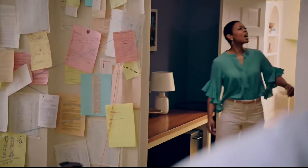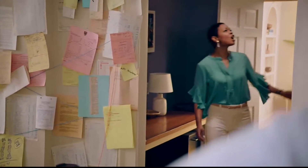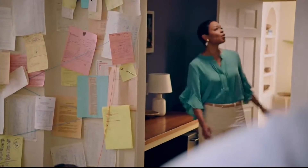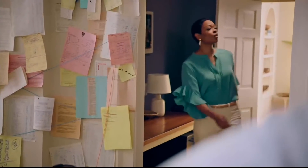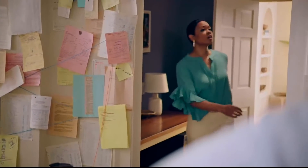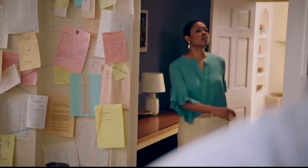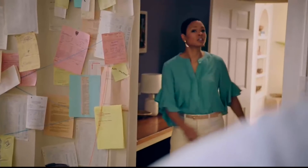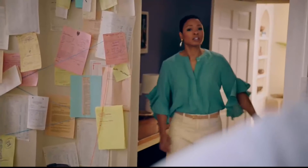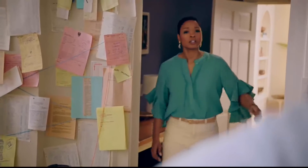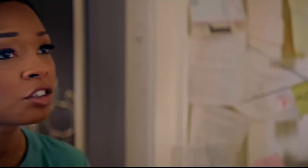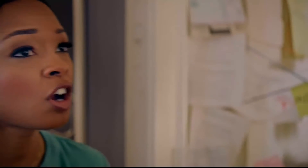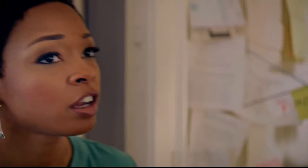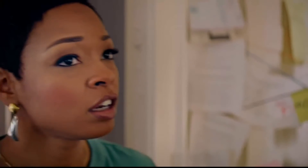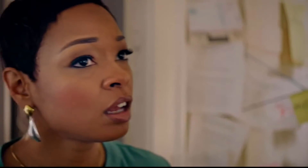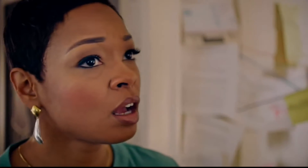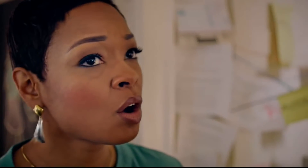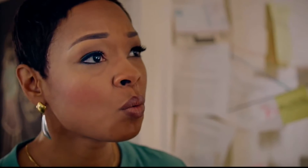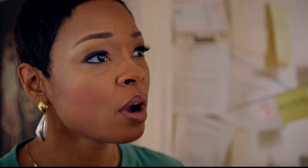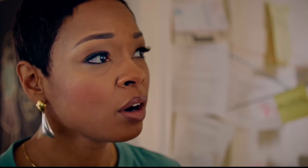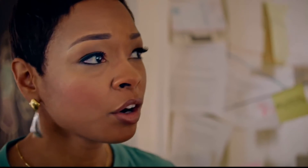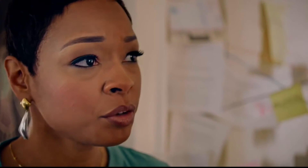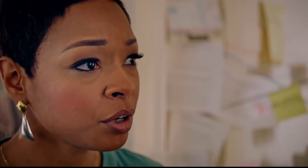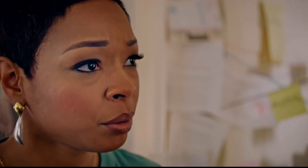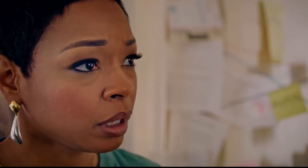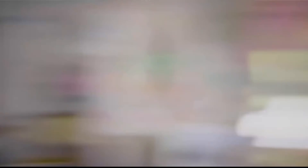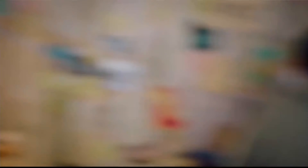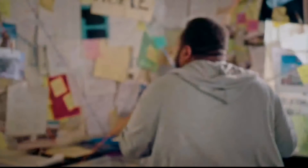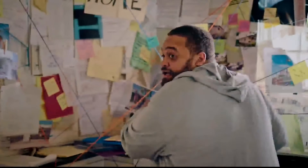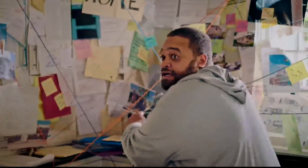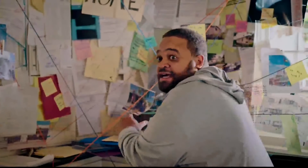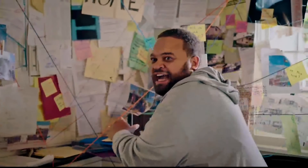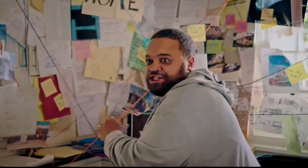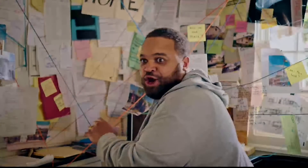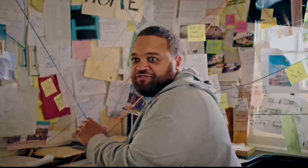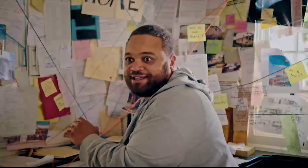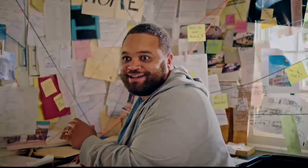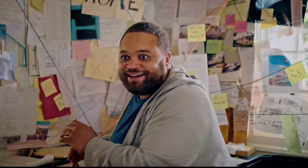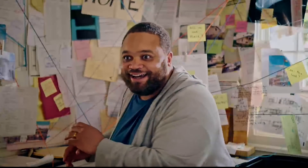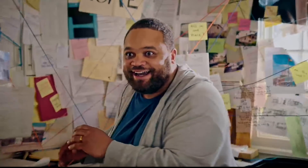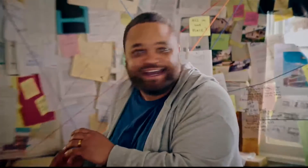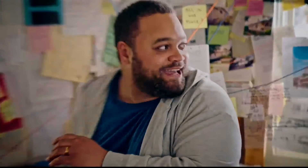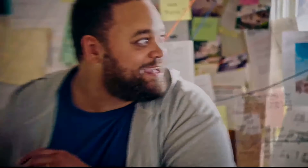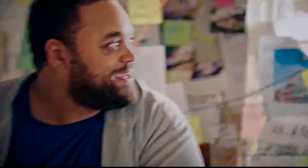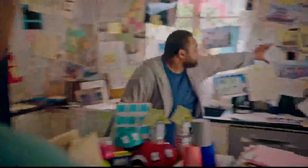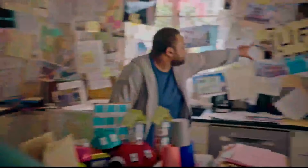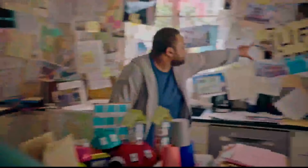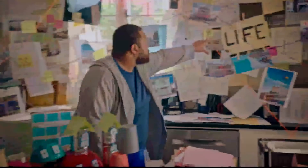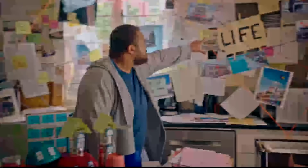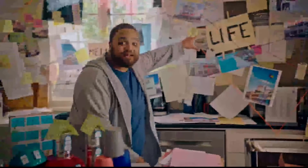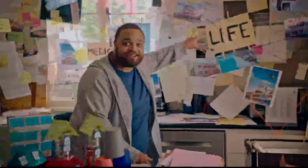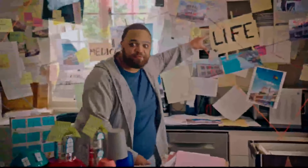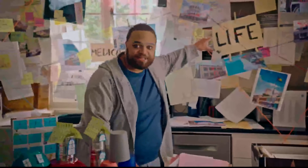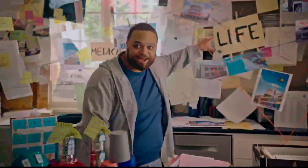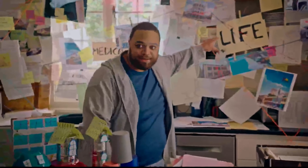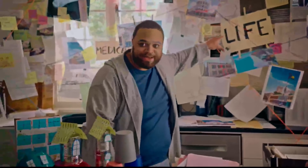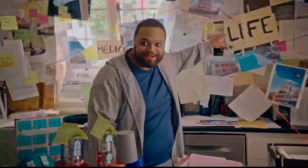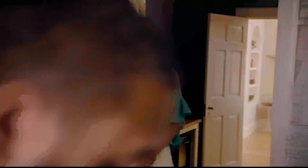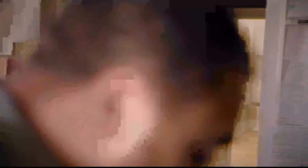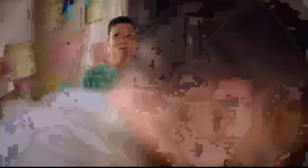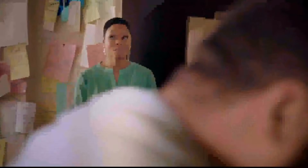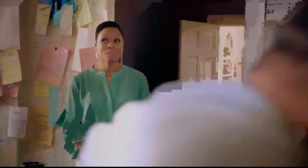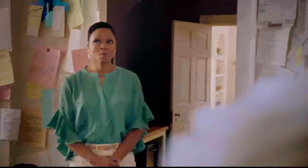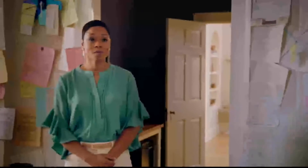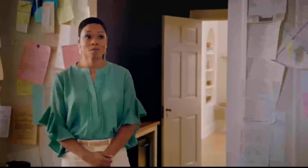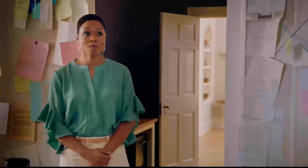Kids, let's go! Sean, what are you doing? I solved it. We'll buy our life insurance policy from this